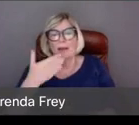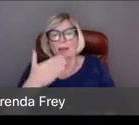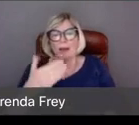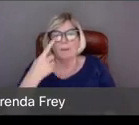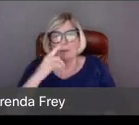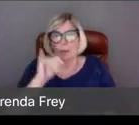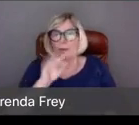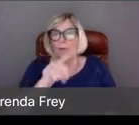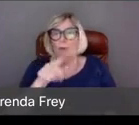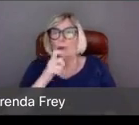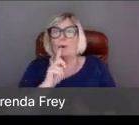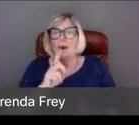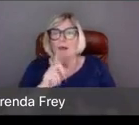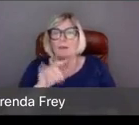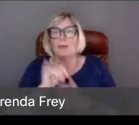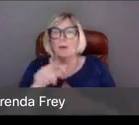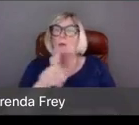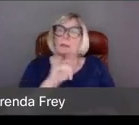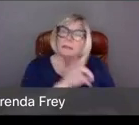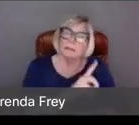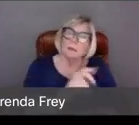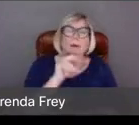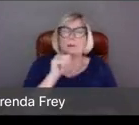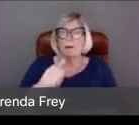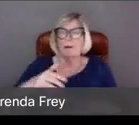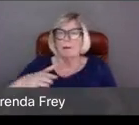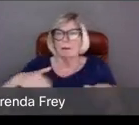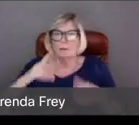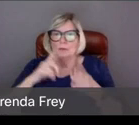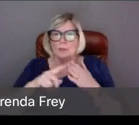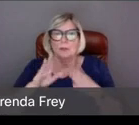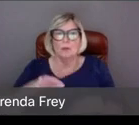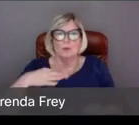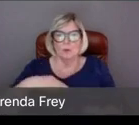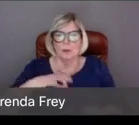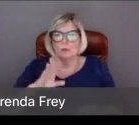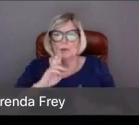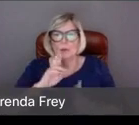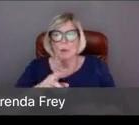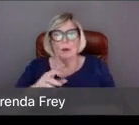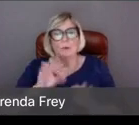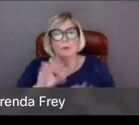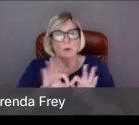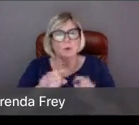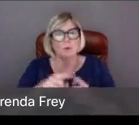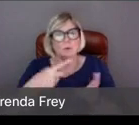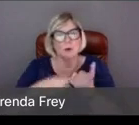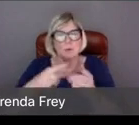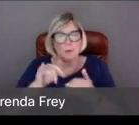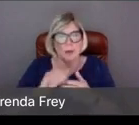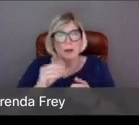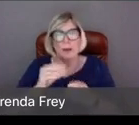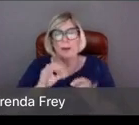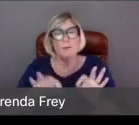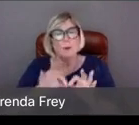those of you that are answering that you have or you haven't. It's very important that we talk about that and that we make talking about credit